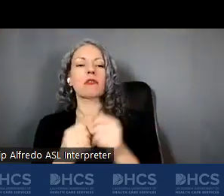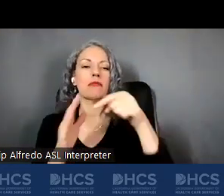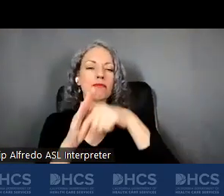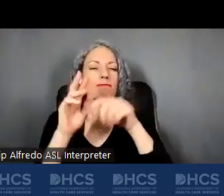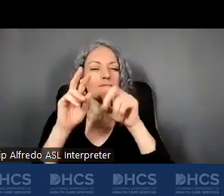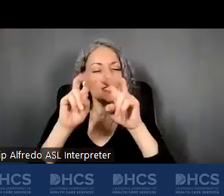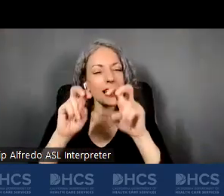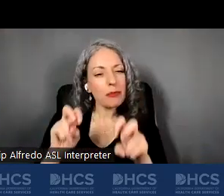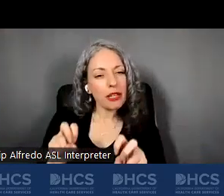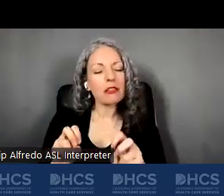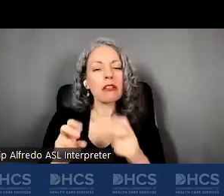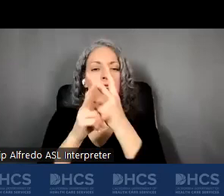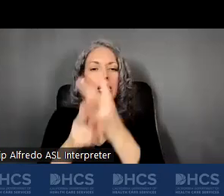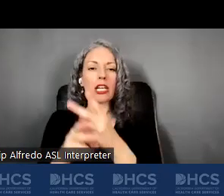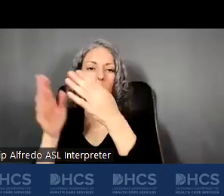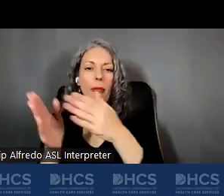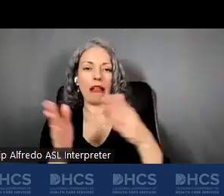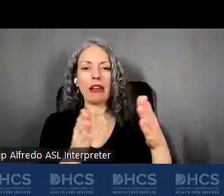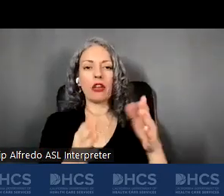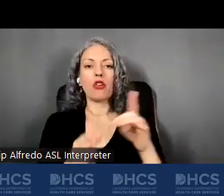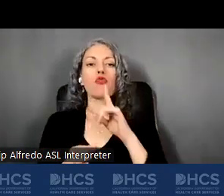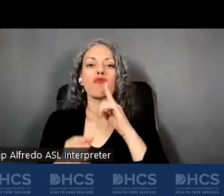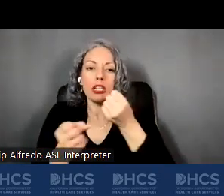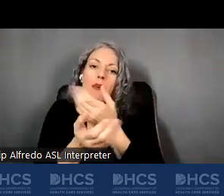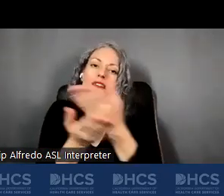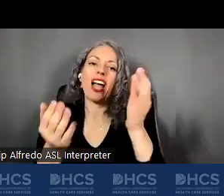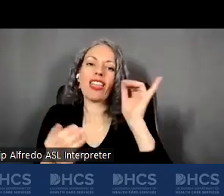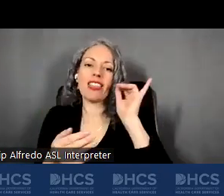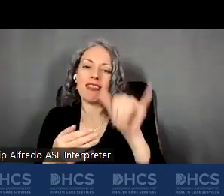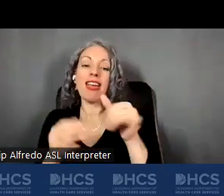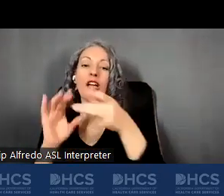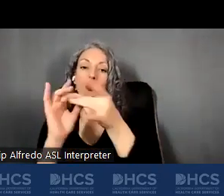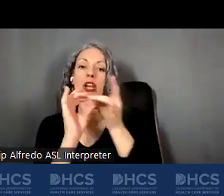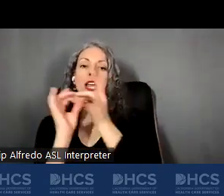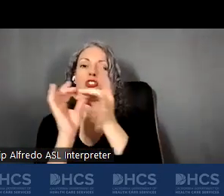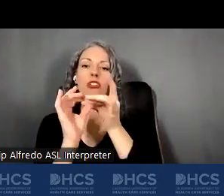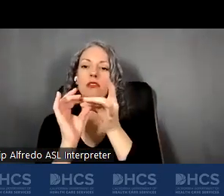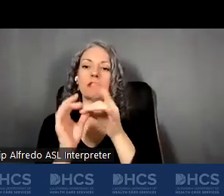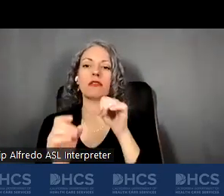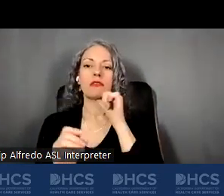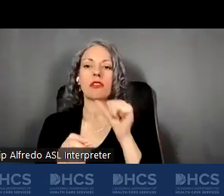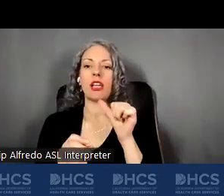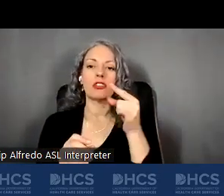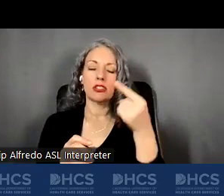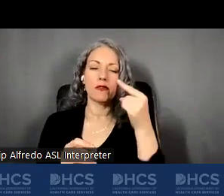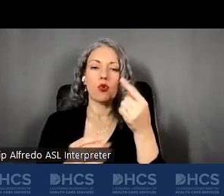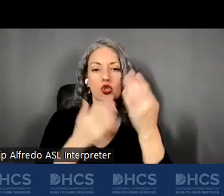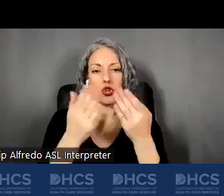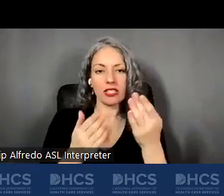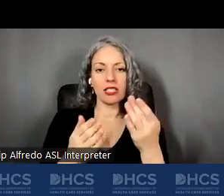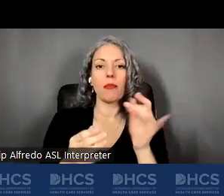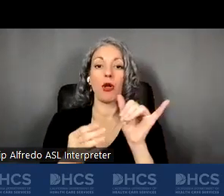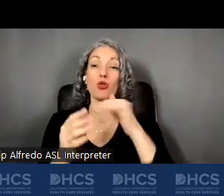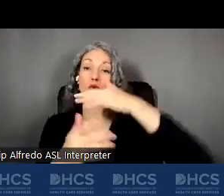planning, really being able to provide that coordination, not just among healthcare services, but also among that social